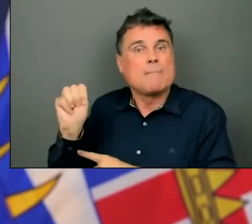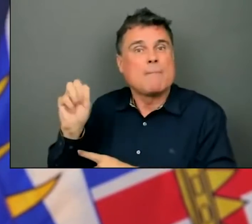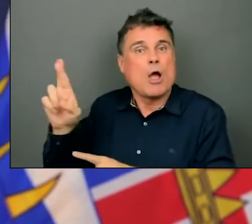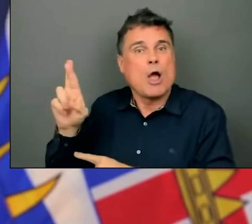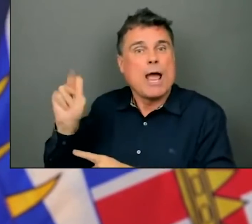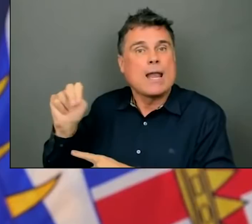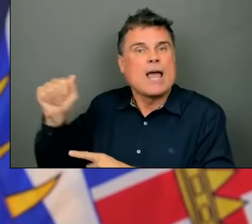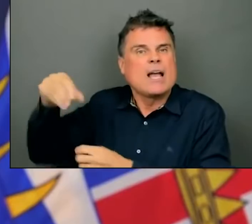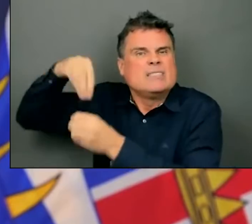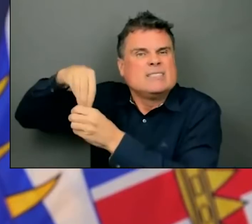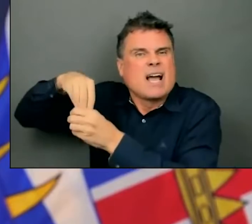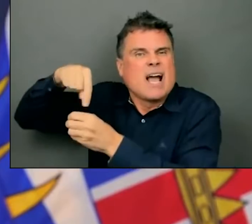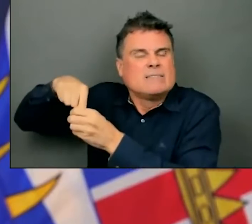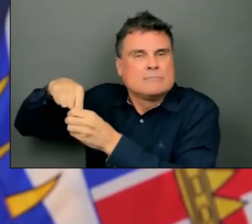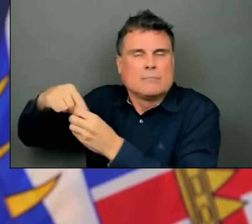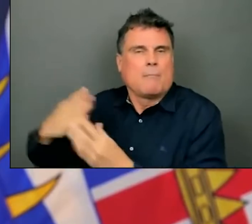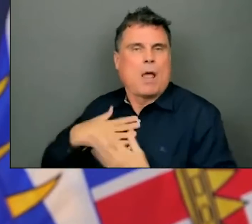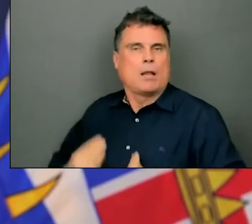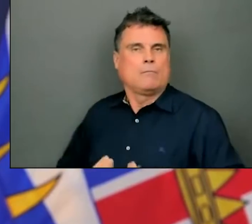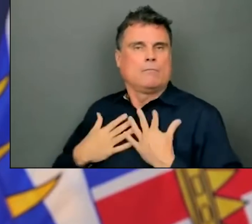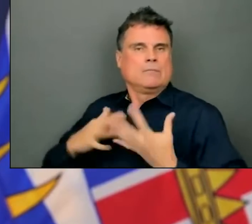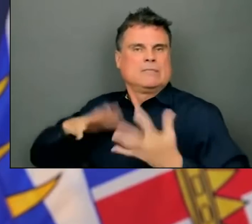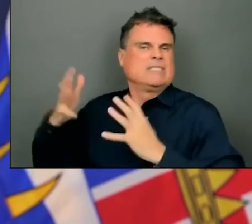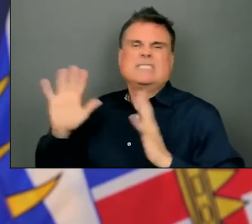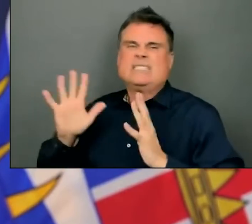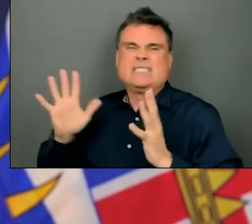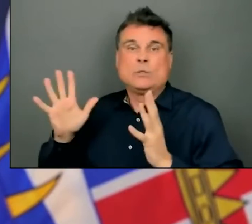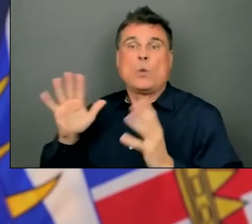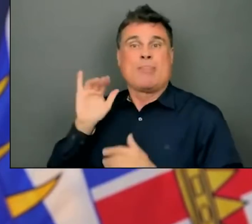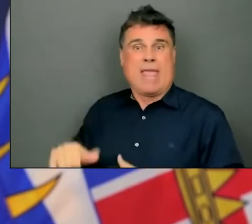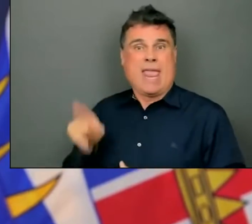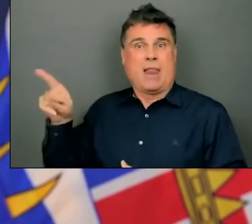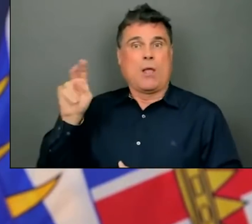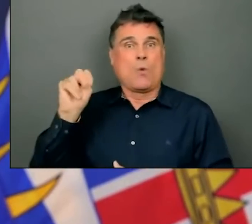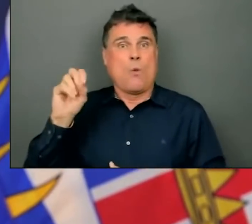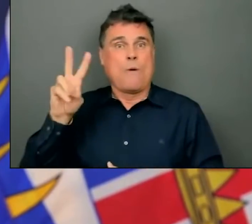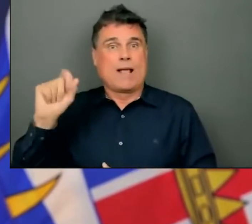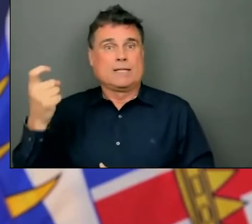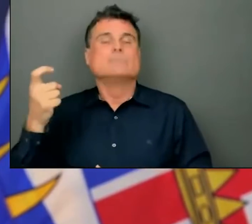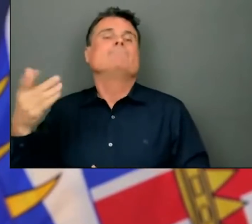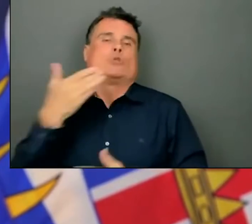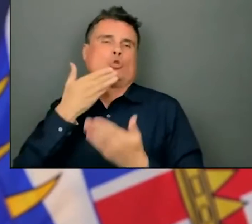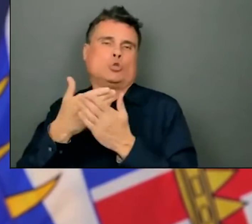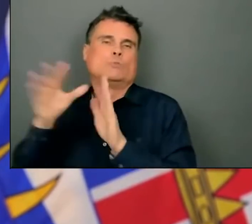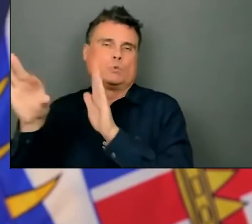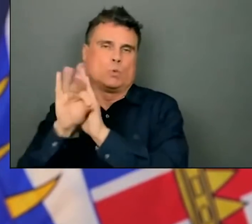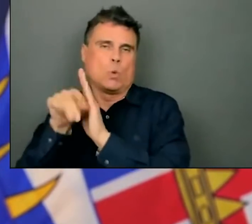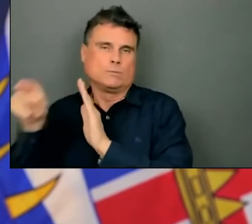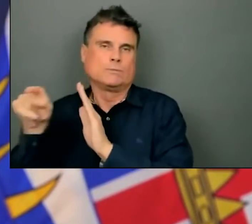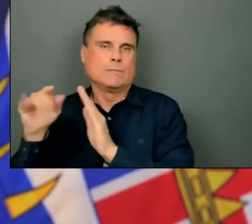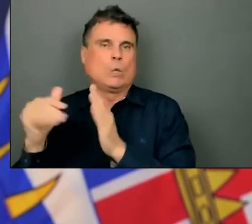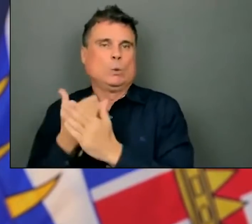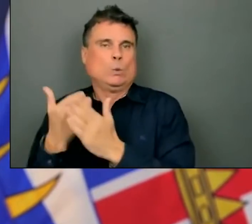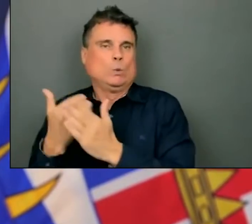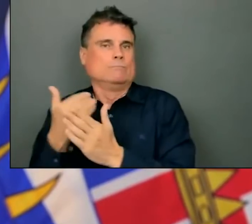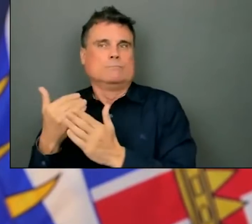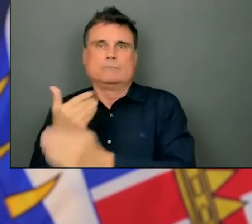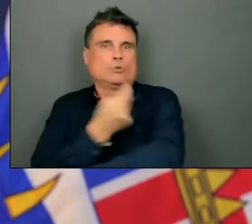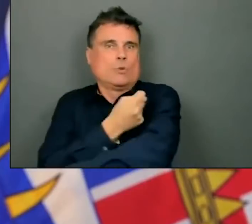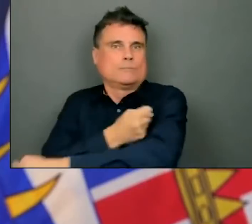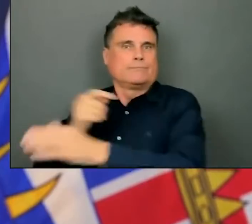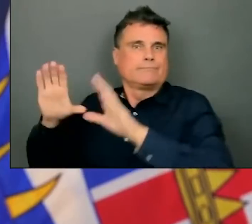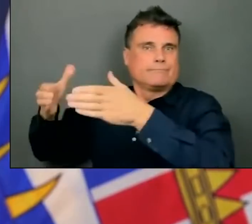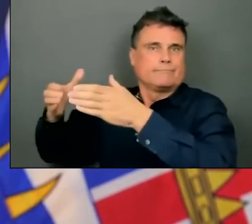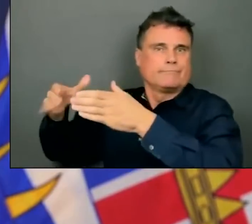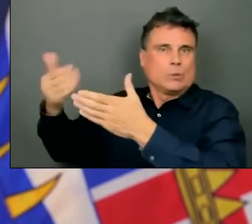good and valid option to make up those doses that you need to get full protection. This is an